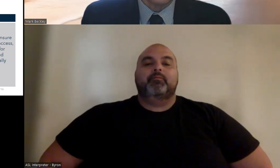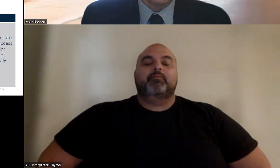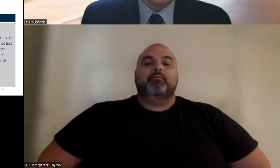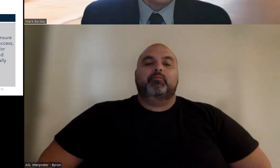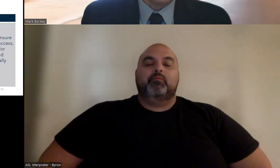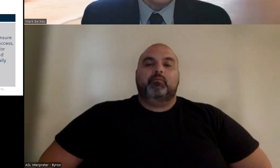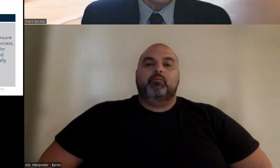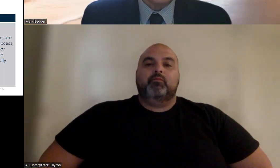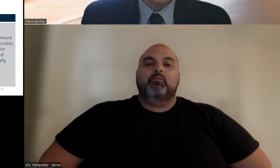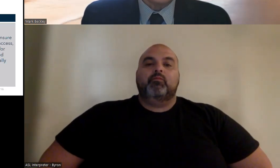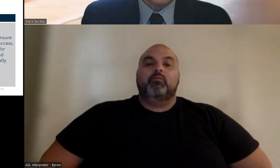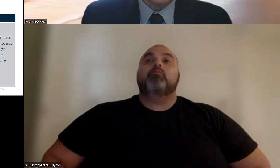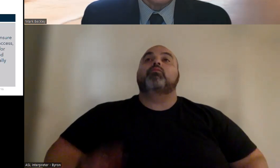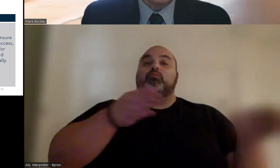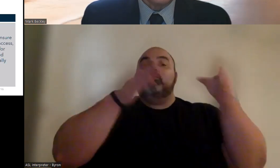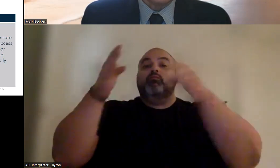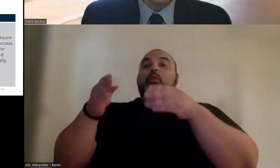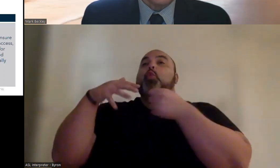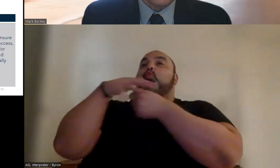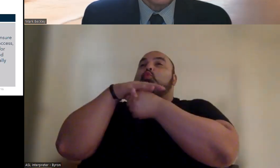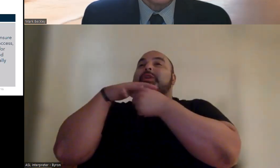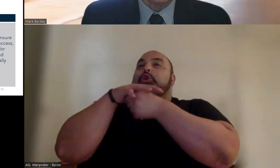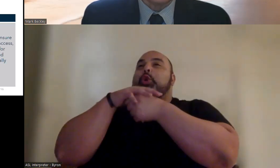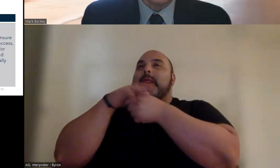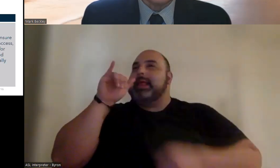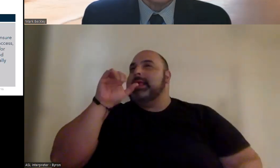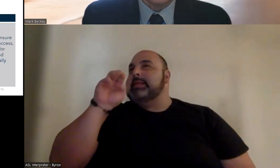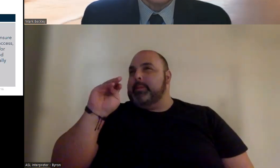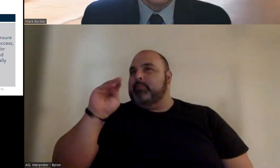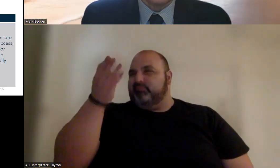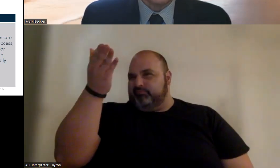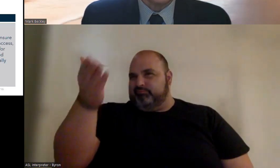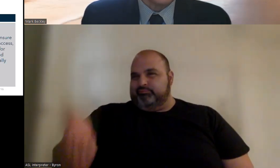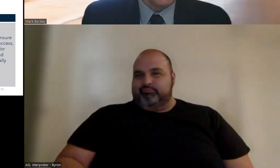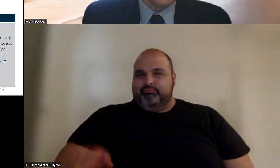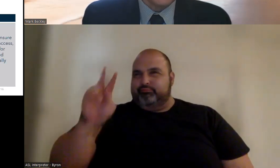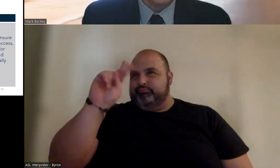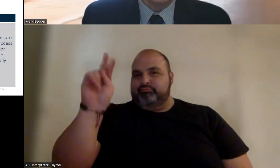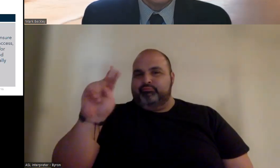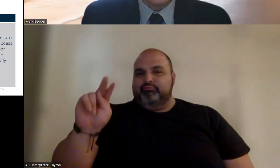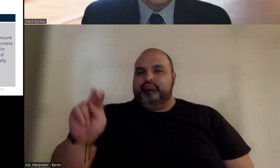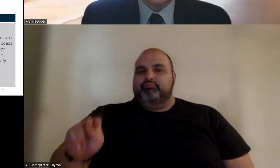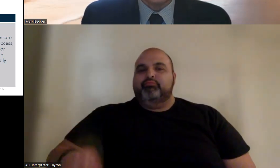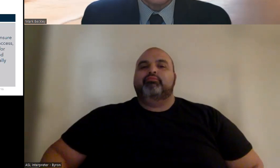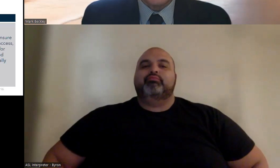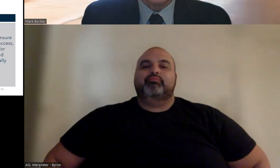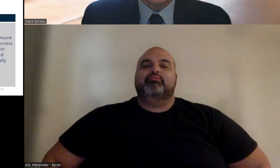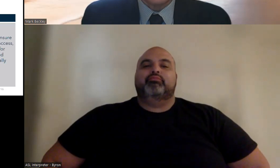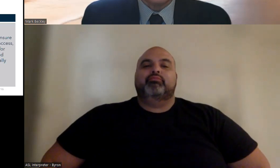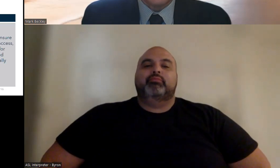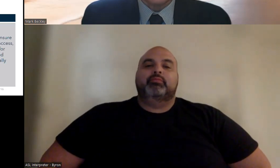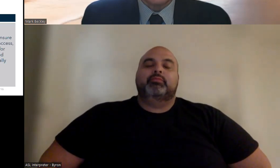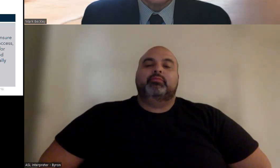The next principle is regionalism, which refers to differences among all regions of California and allows for